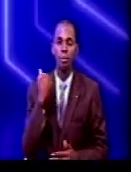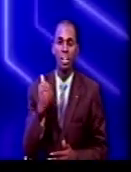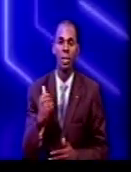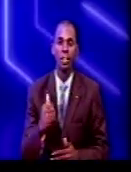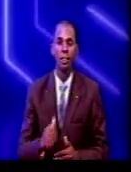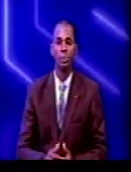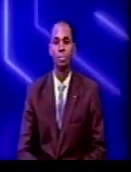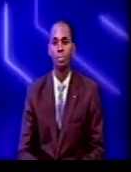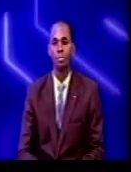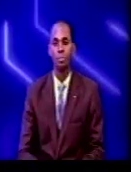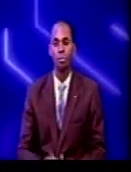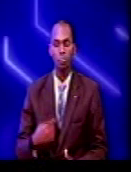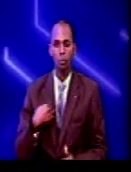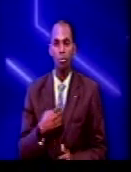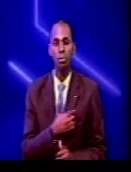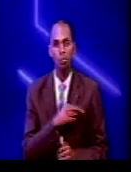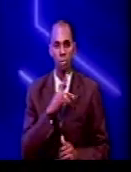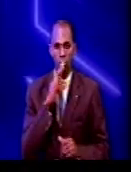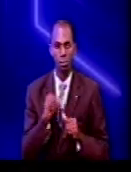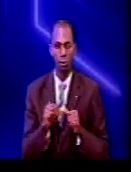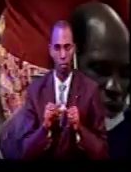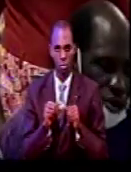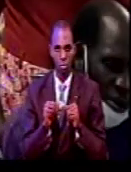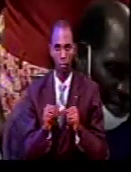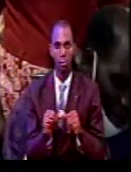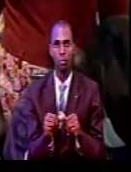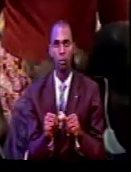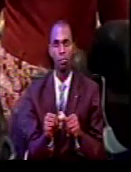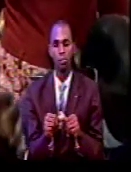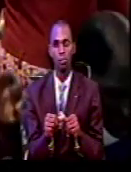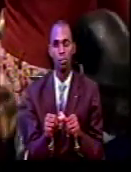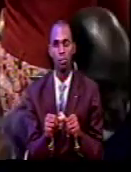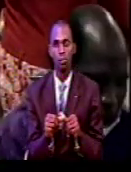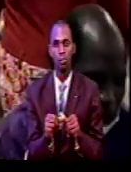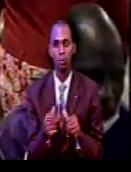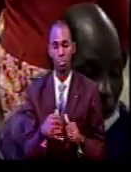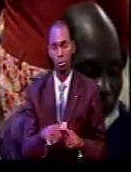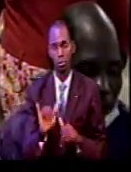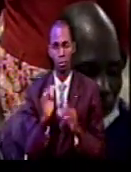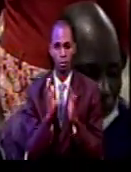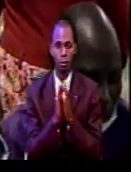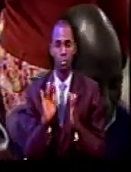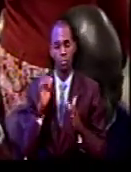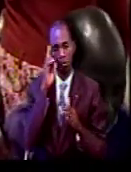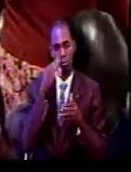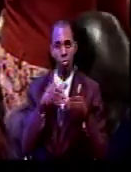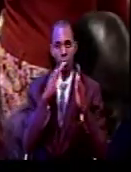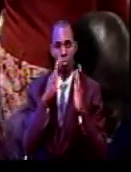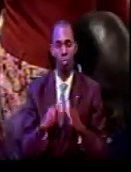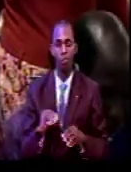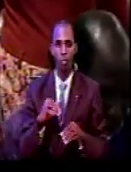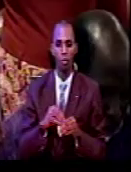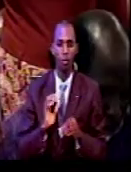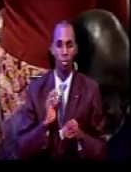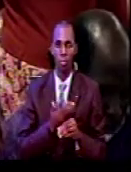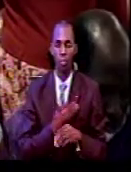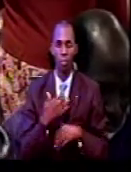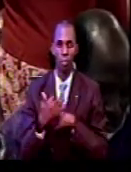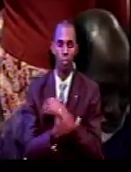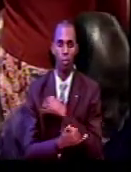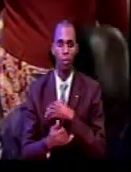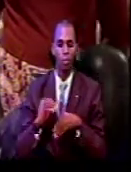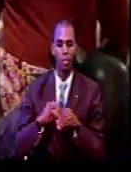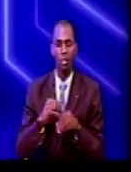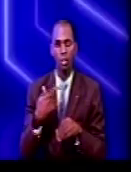In Jesus' name we pray. We are still praying for the leaders of